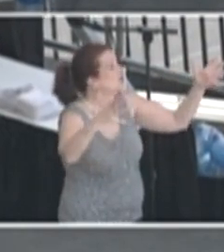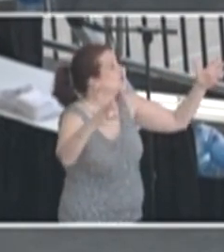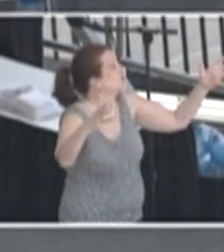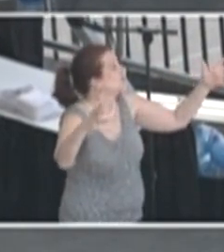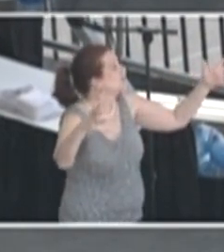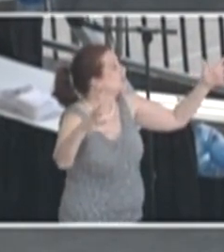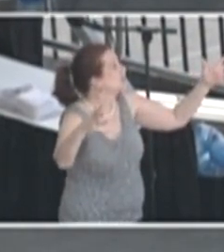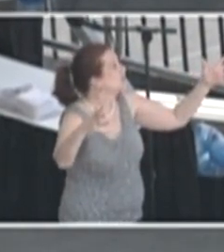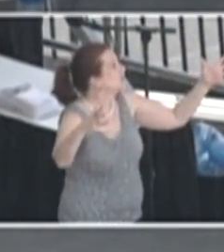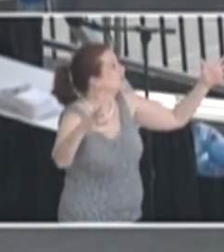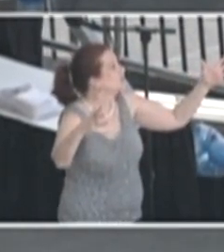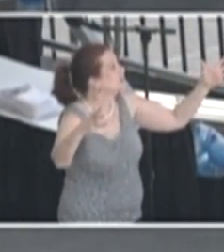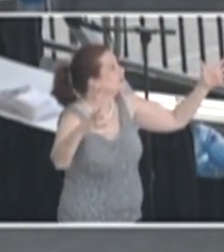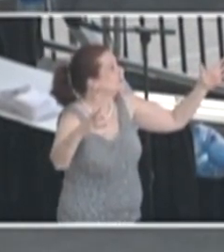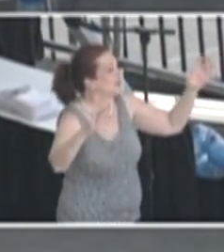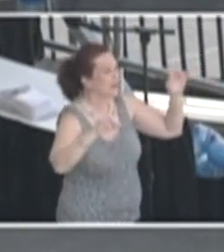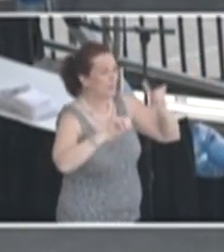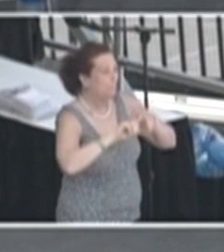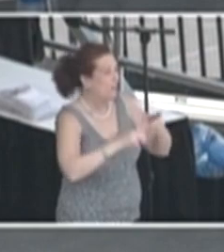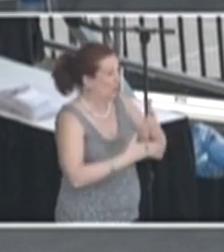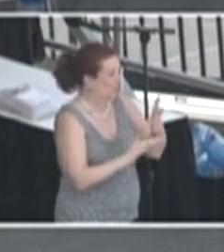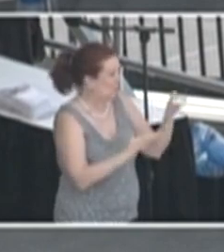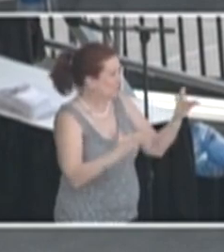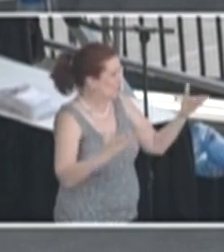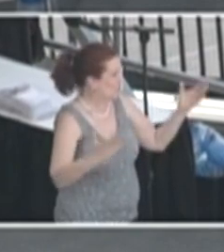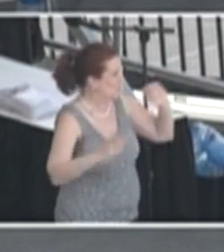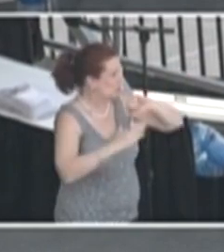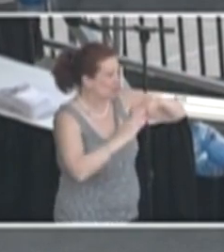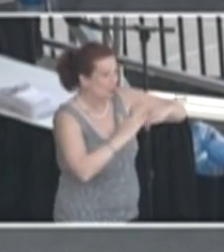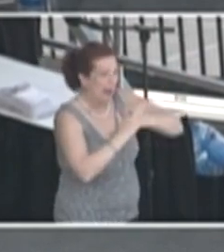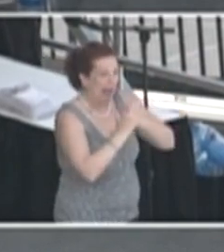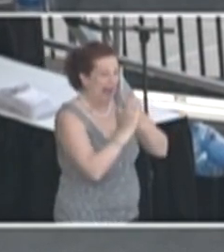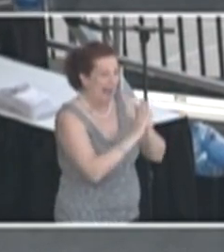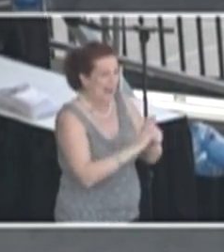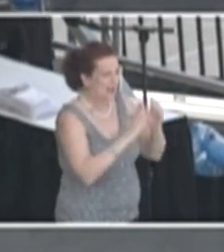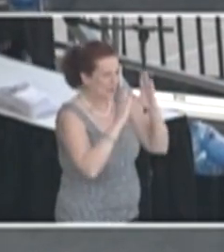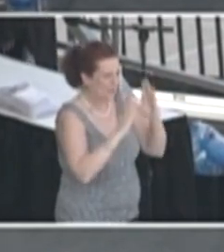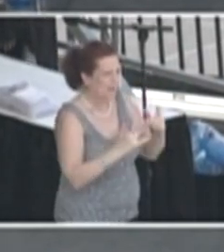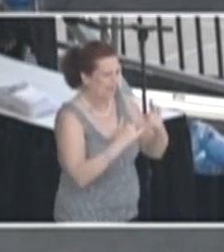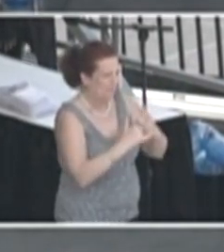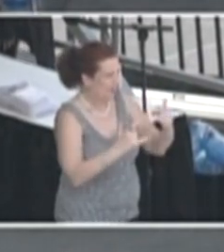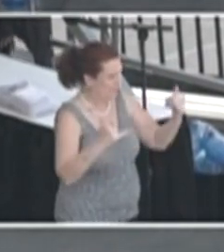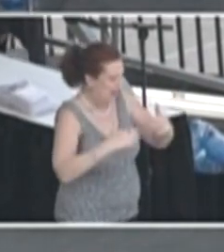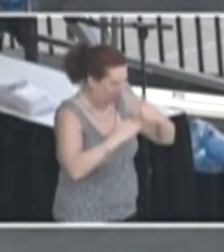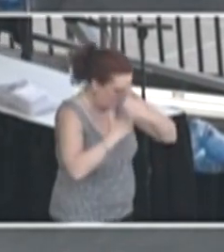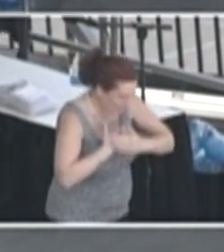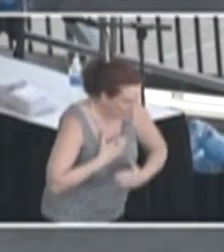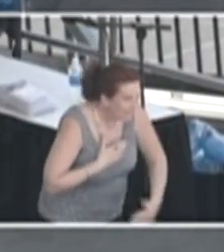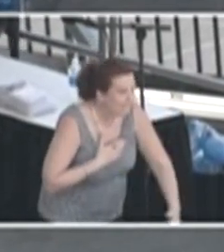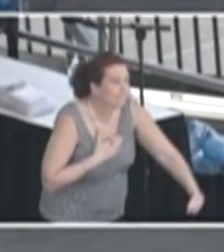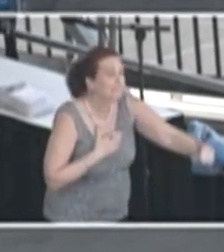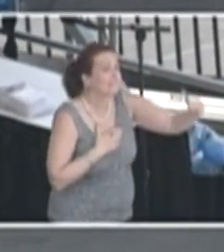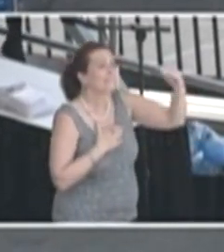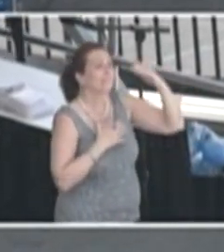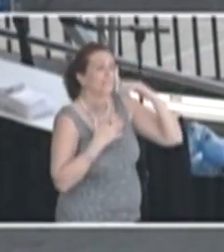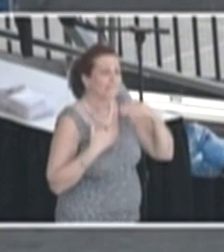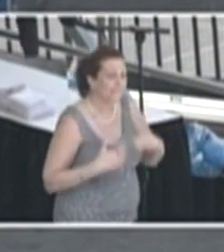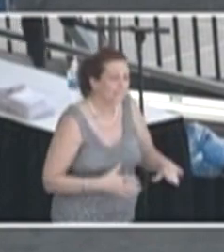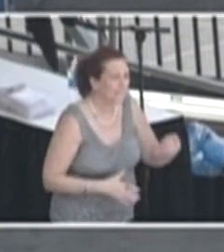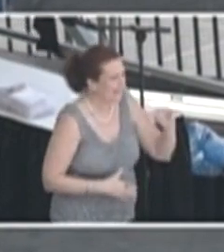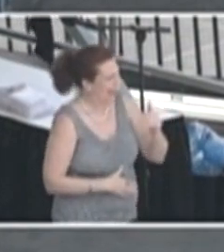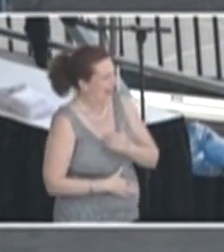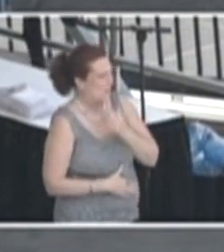graduates, from this day forward, you are an important part of our legacy. You will always